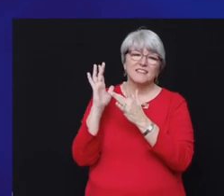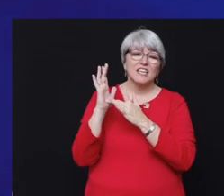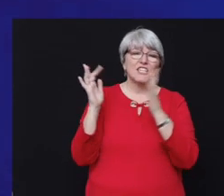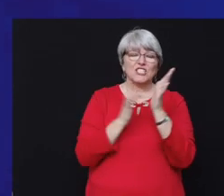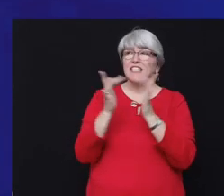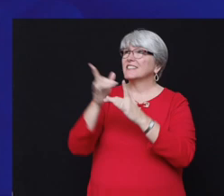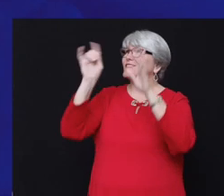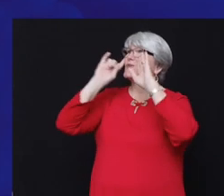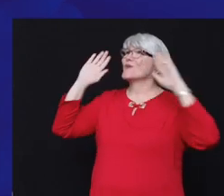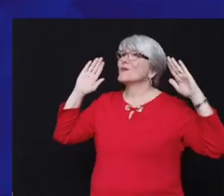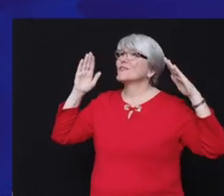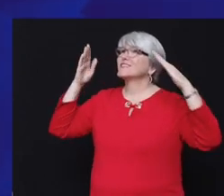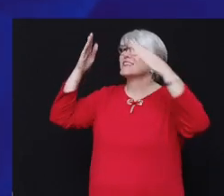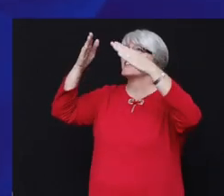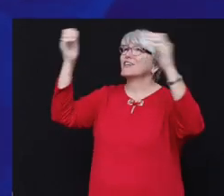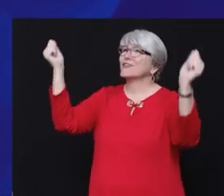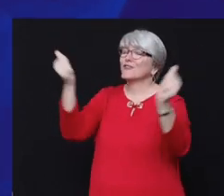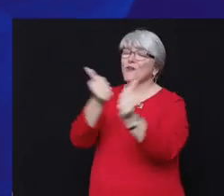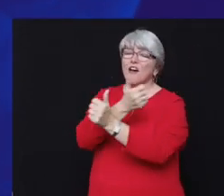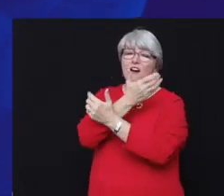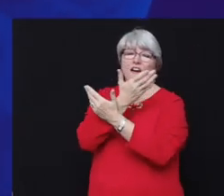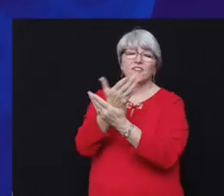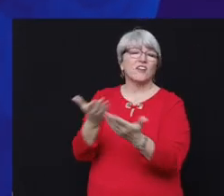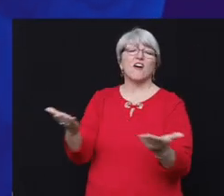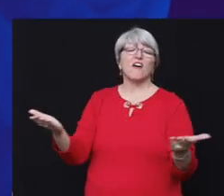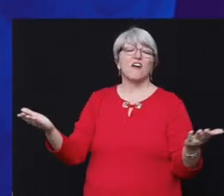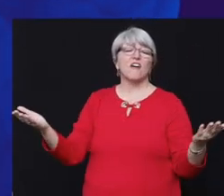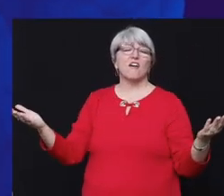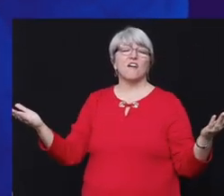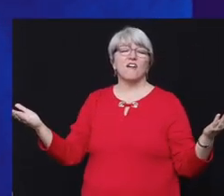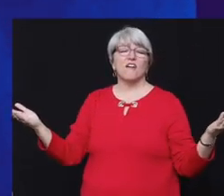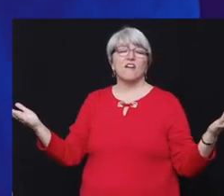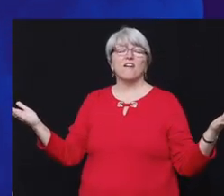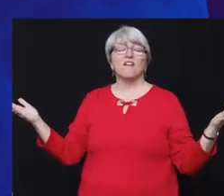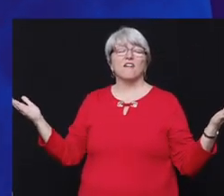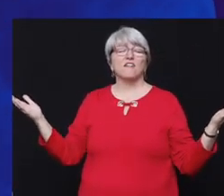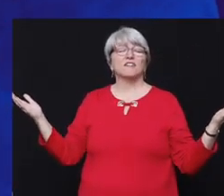Jesus. Jesus at the center of it